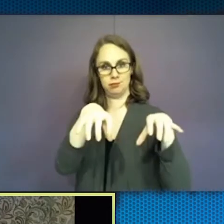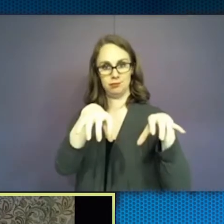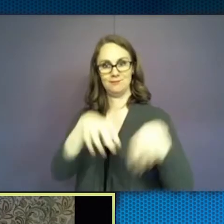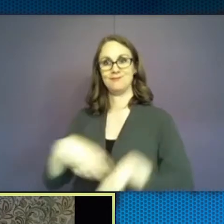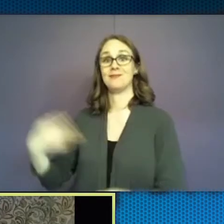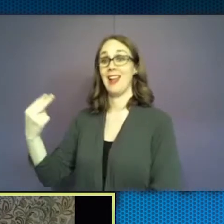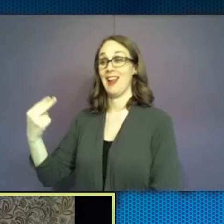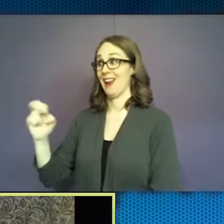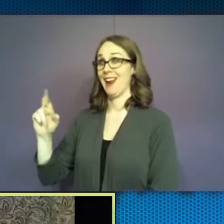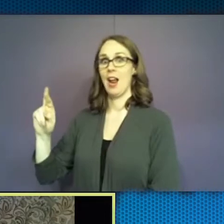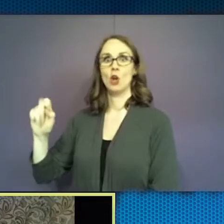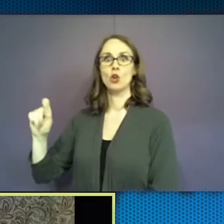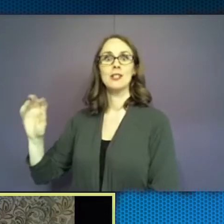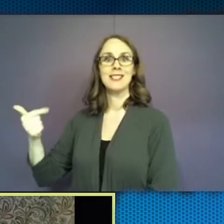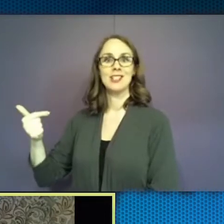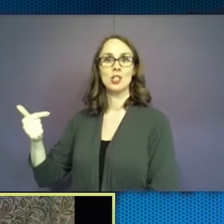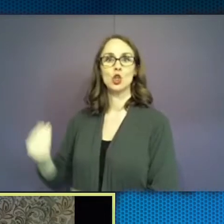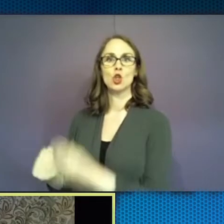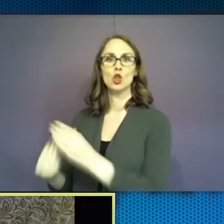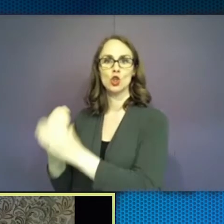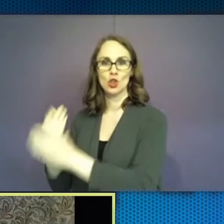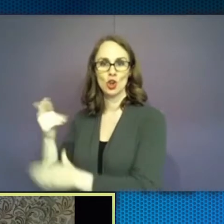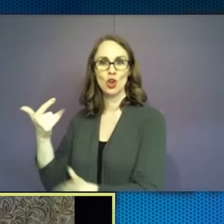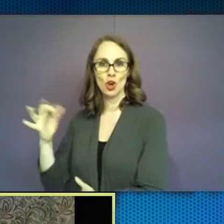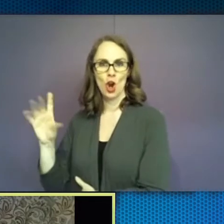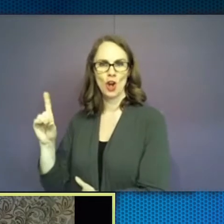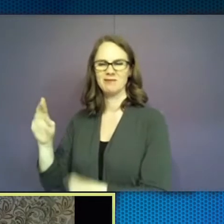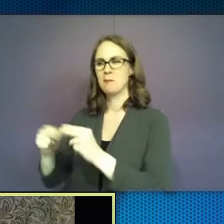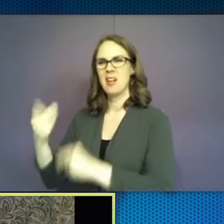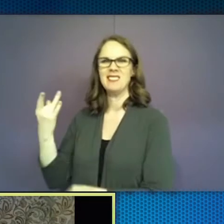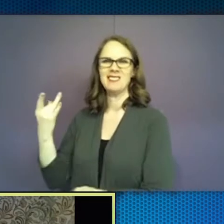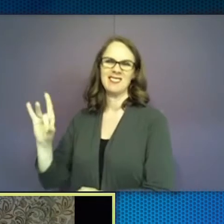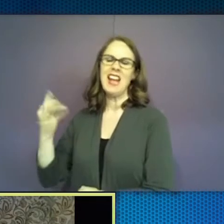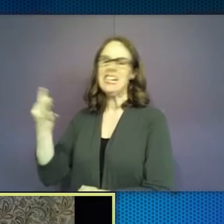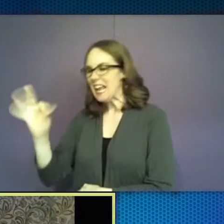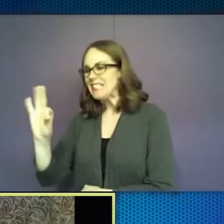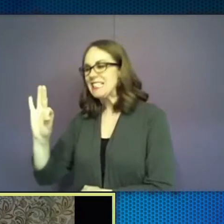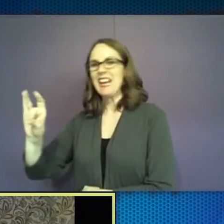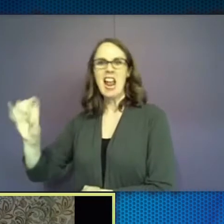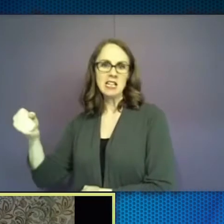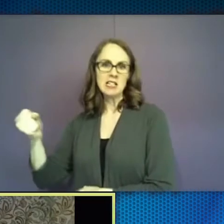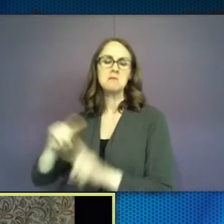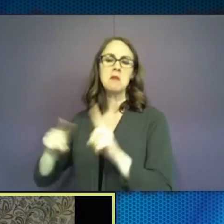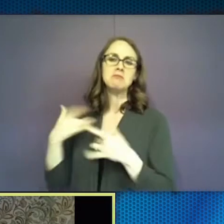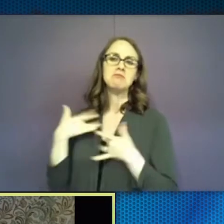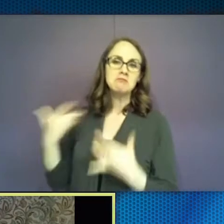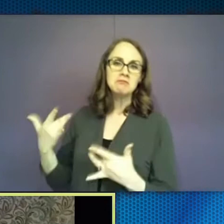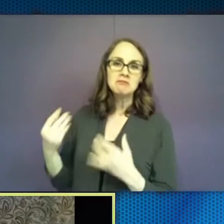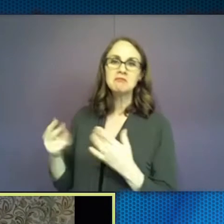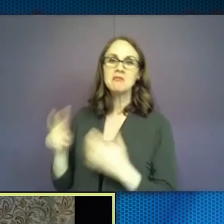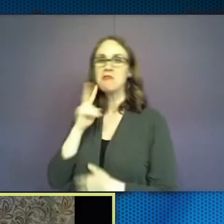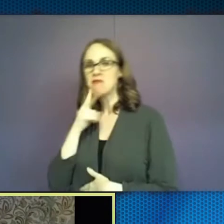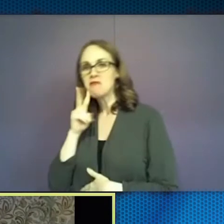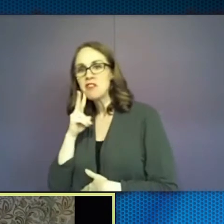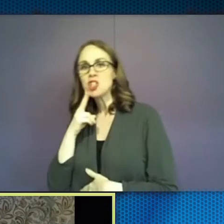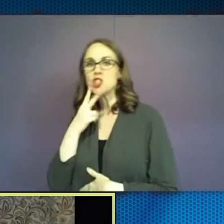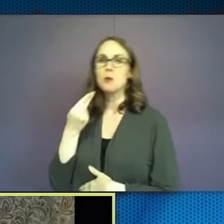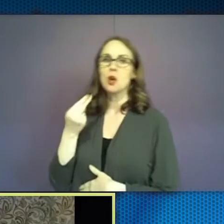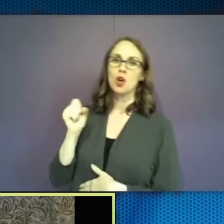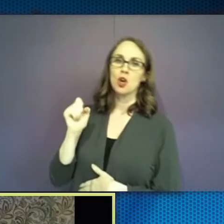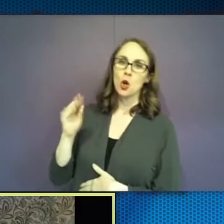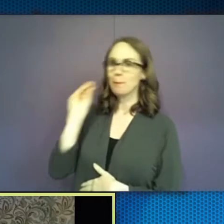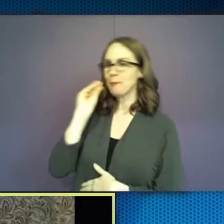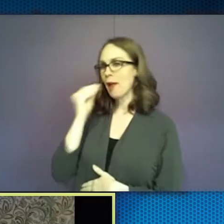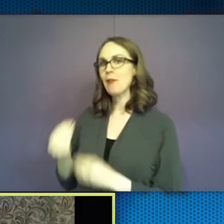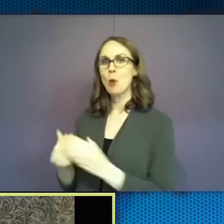Heritage Garden, which was built in the 1980s, but it's a typical vegetable, herb, flower garden that's